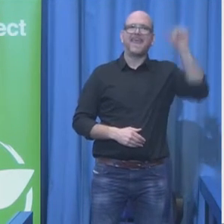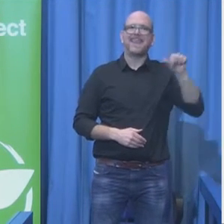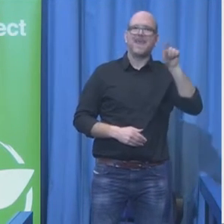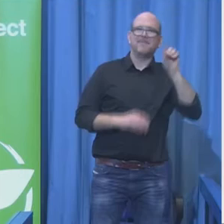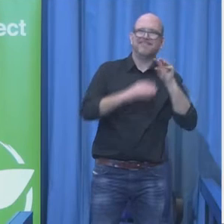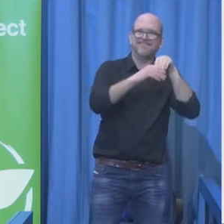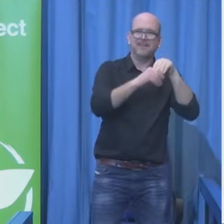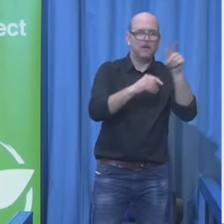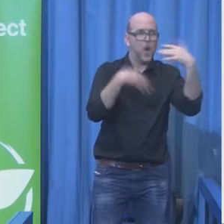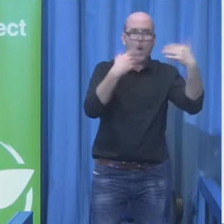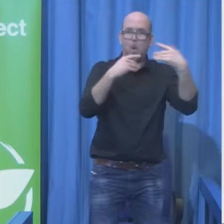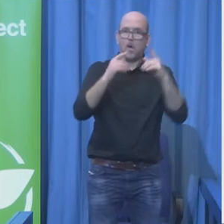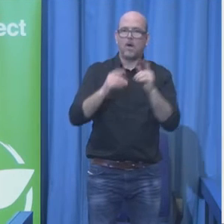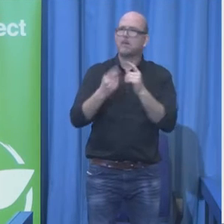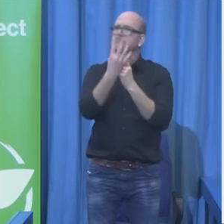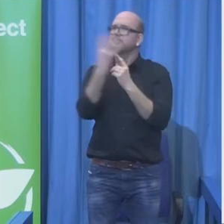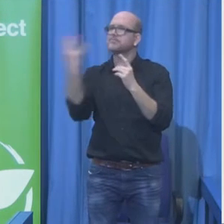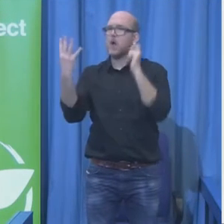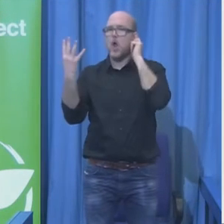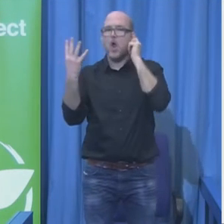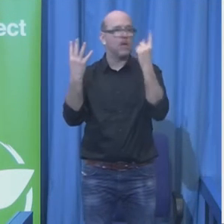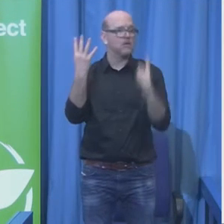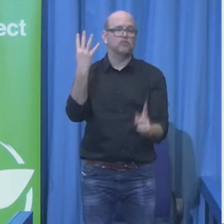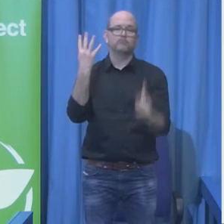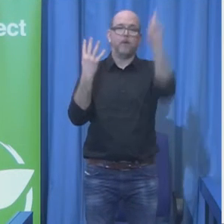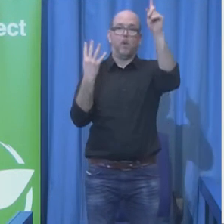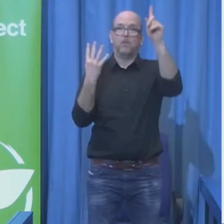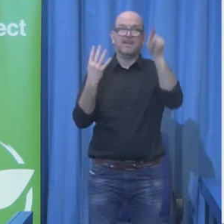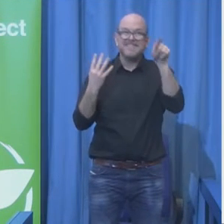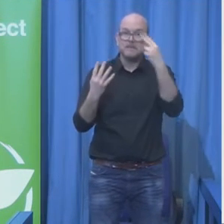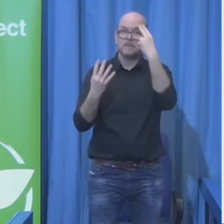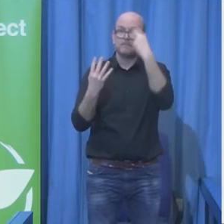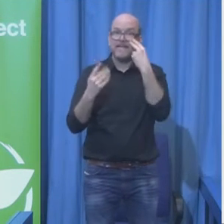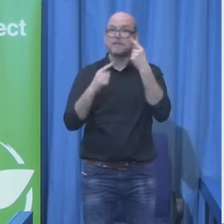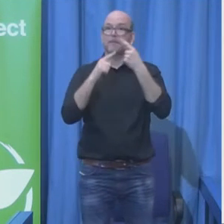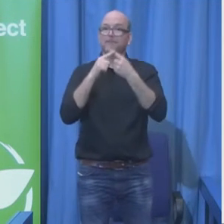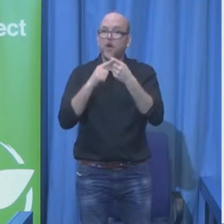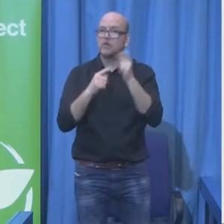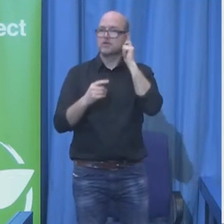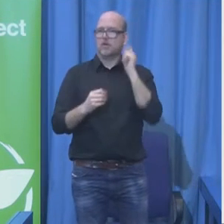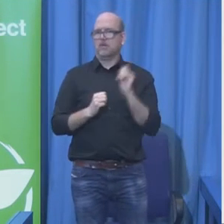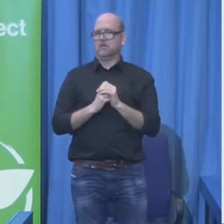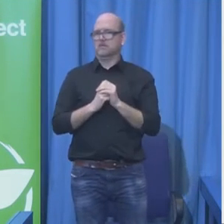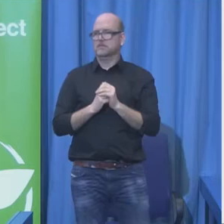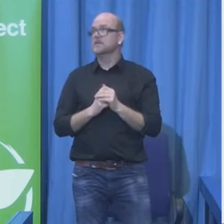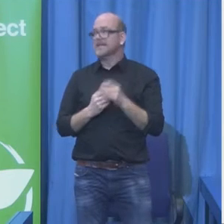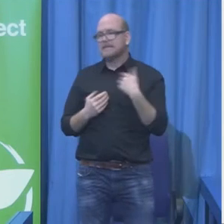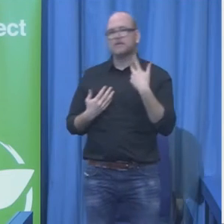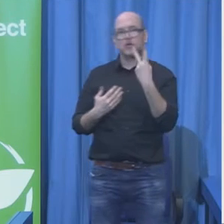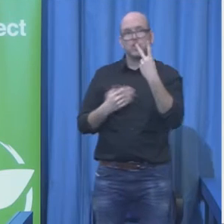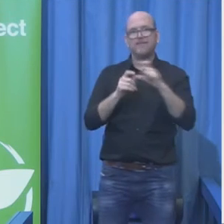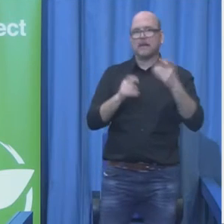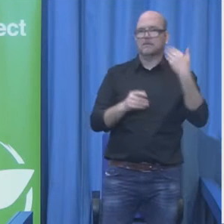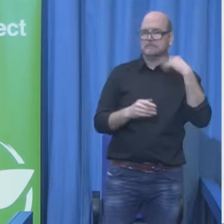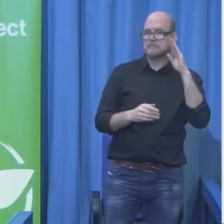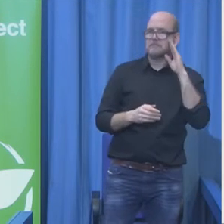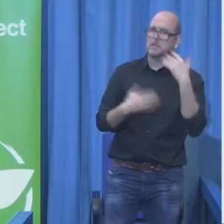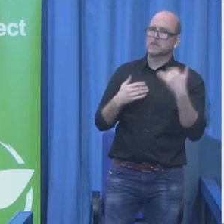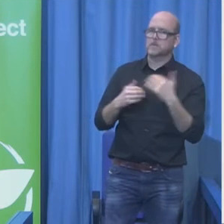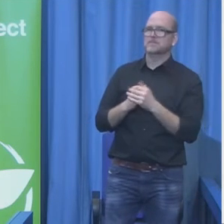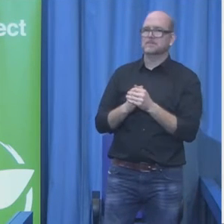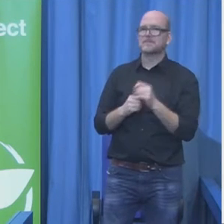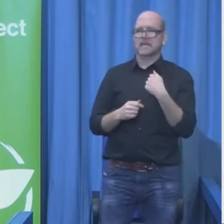So there's a lot of hope, I think. And just the last thing, there's a last issue, last point. There's a great emphasis on